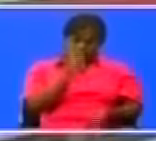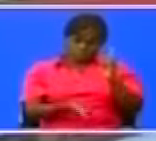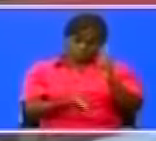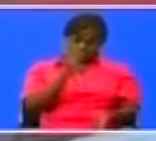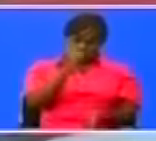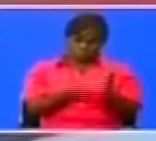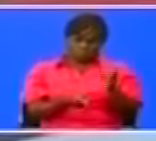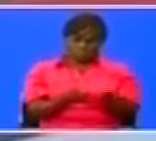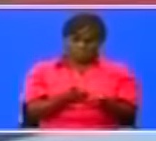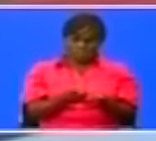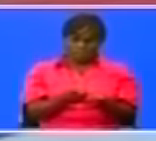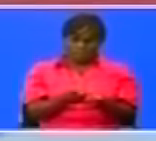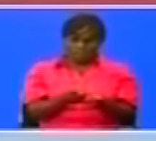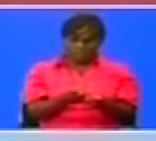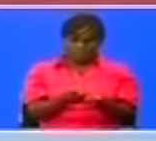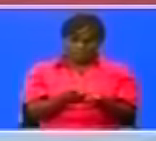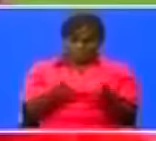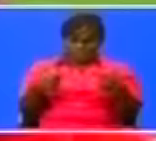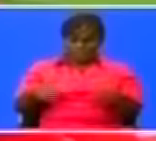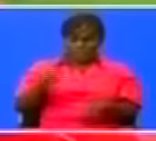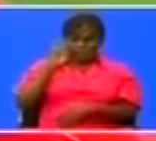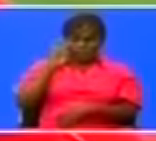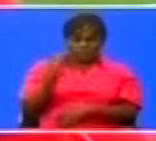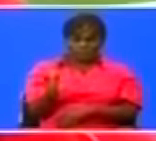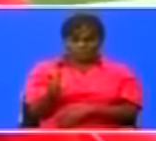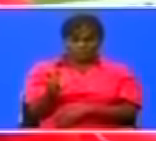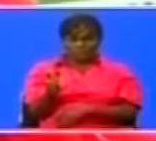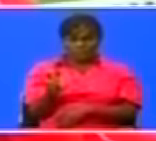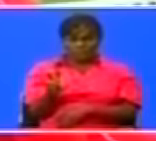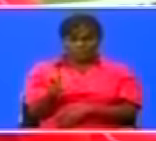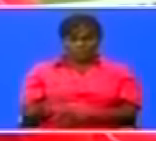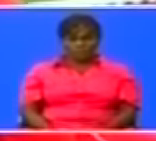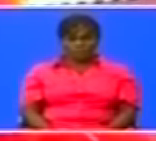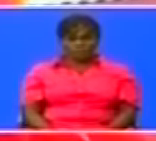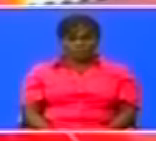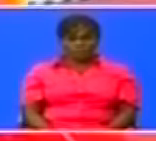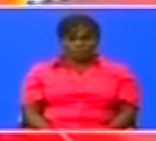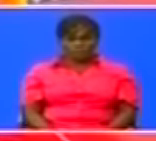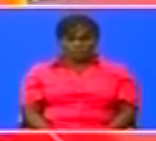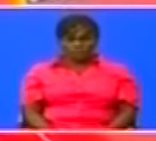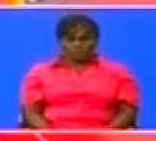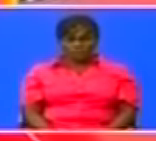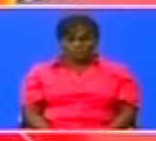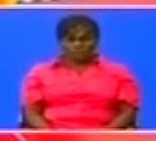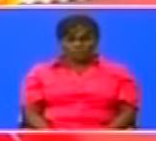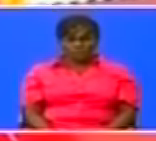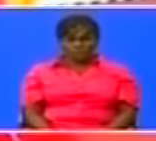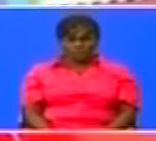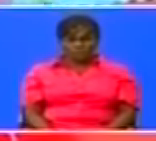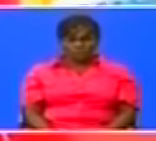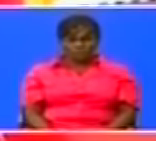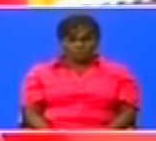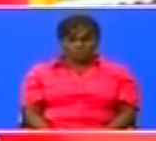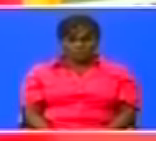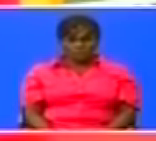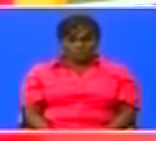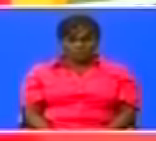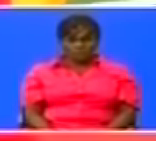I athletic? Let's dare. Tout le monde, comment t'appelles-tu? Alexis. Hey, Alexis. Moi, je m'appelle